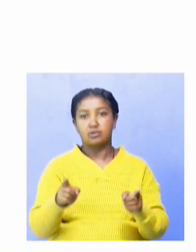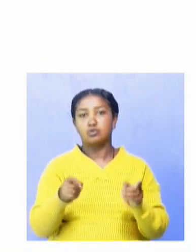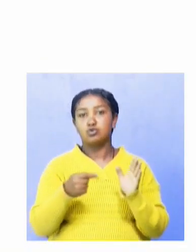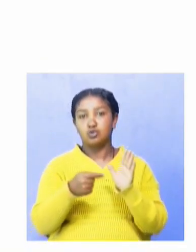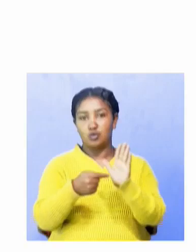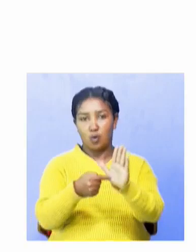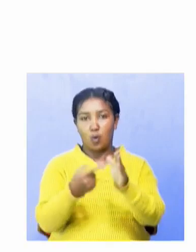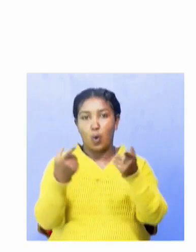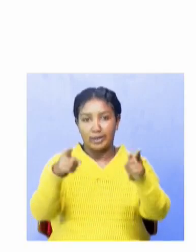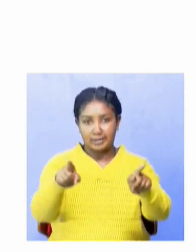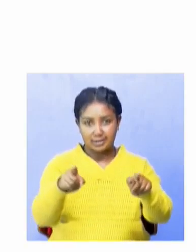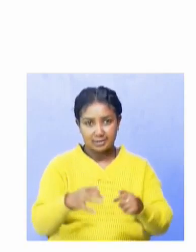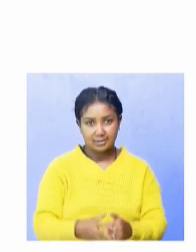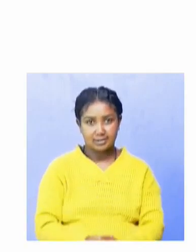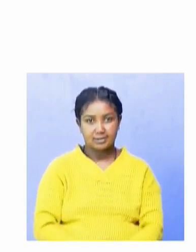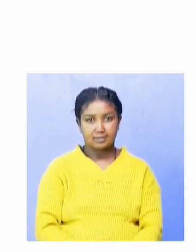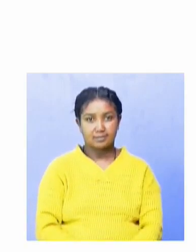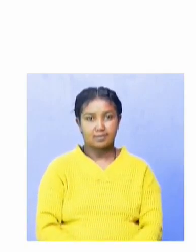show